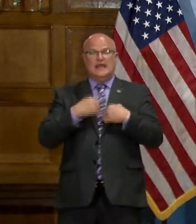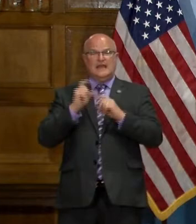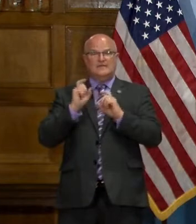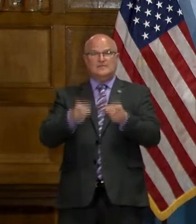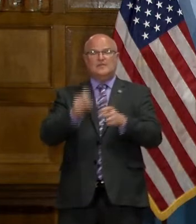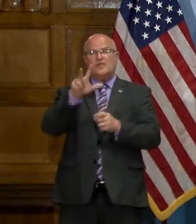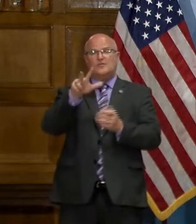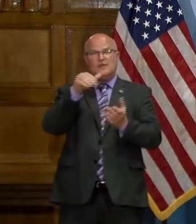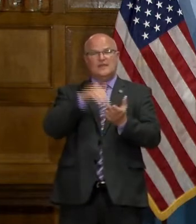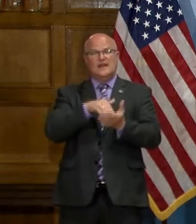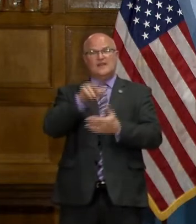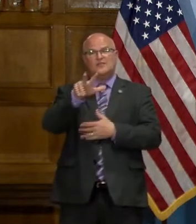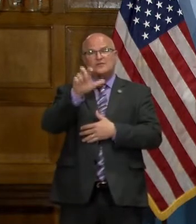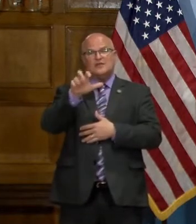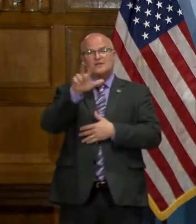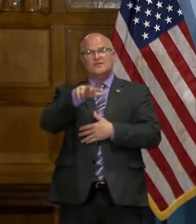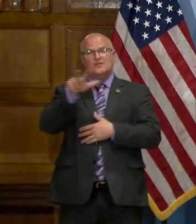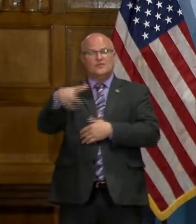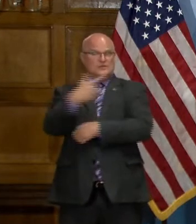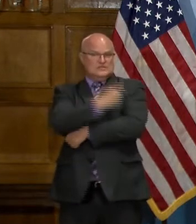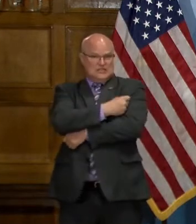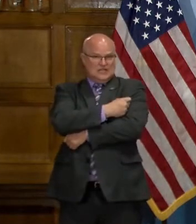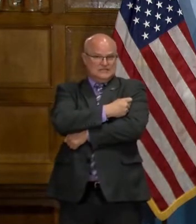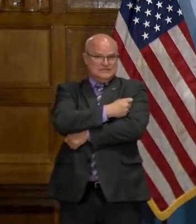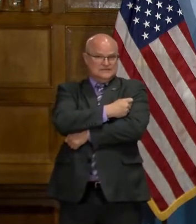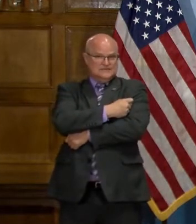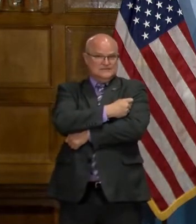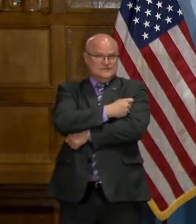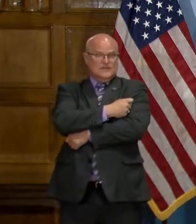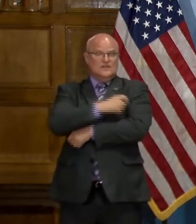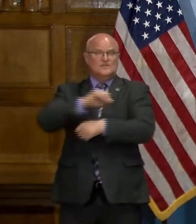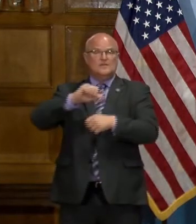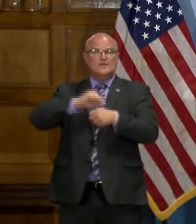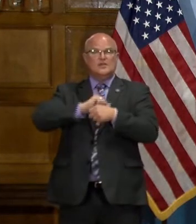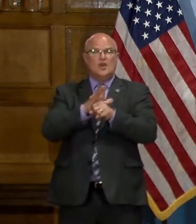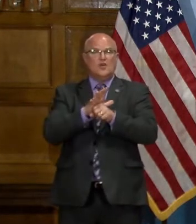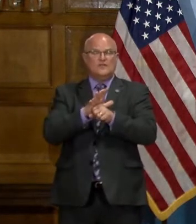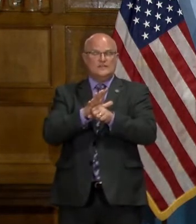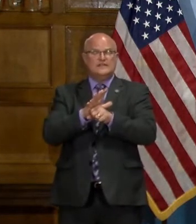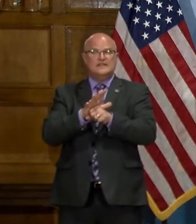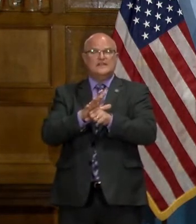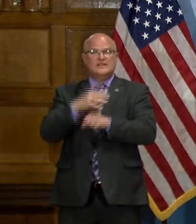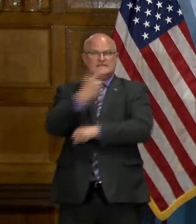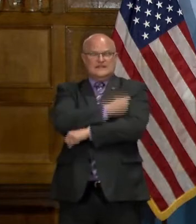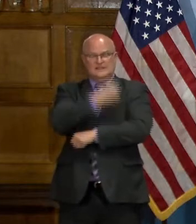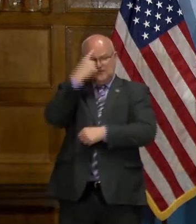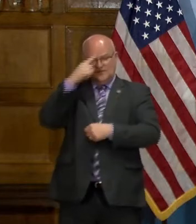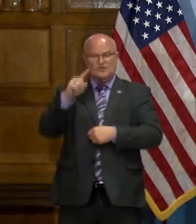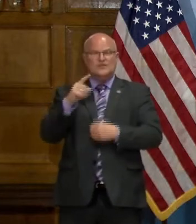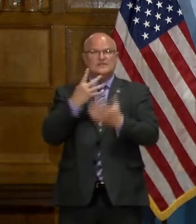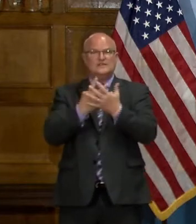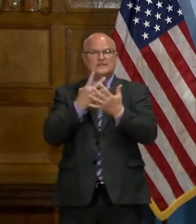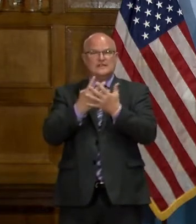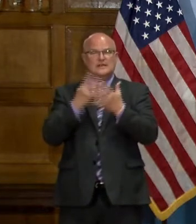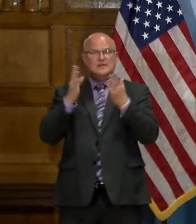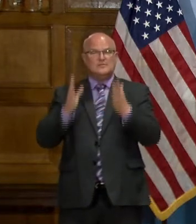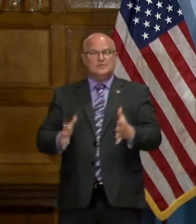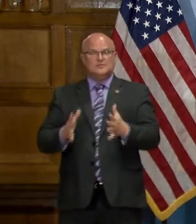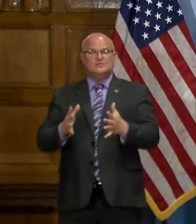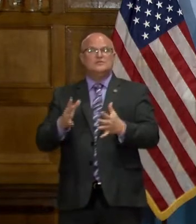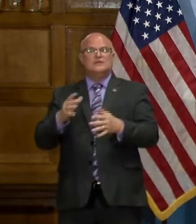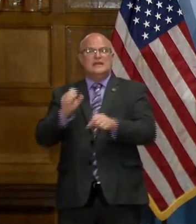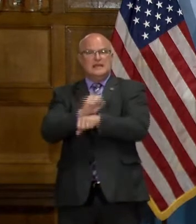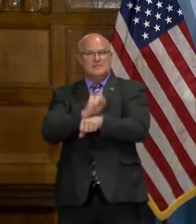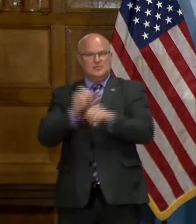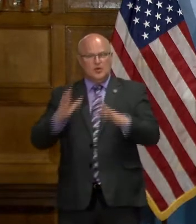administered 3,333 doses of a COVID vaccine to DOC employees throughout our